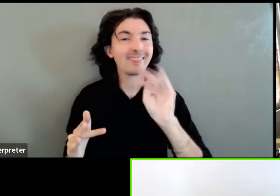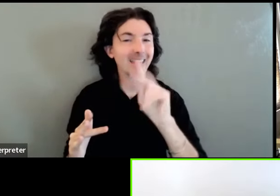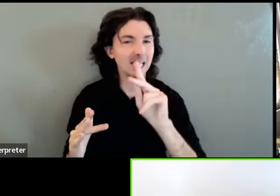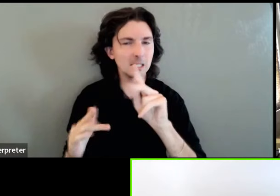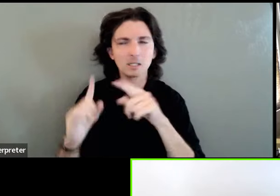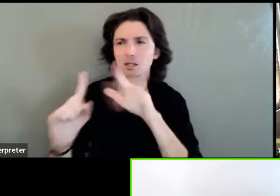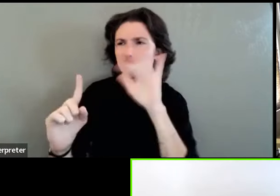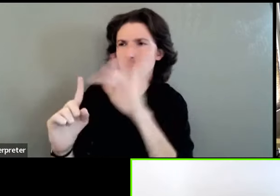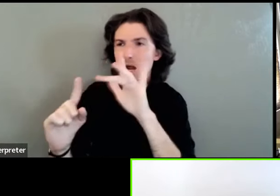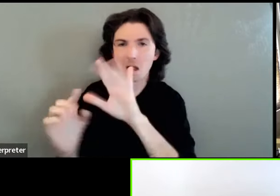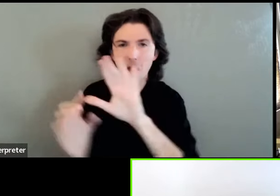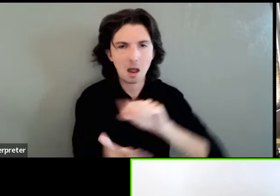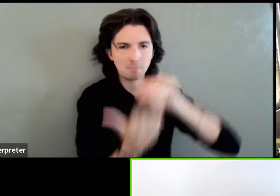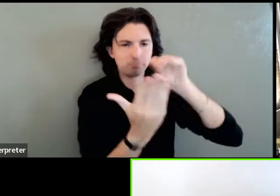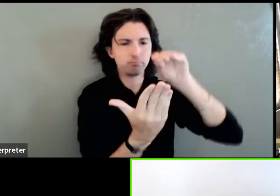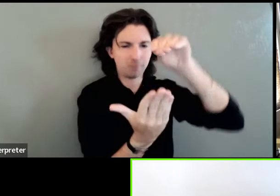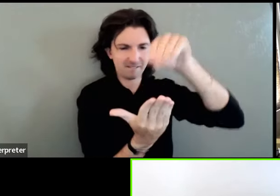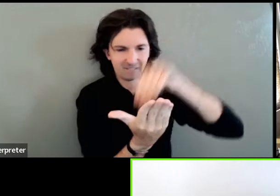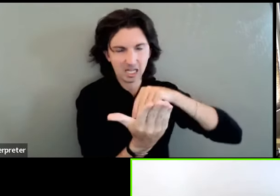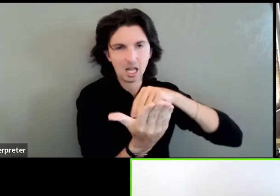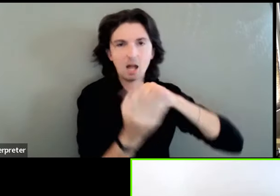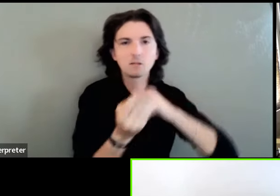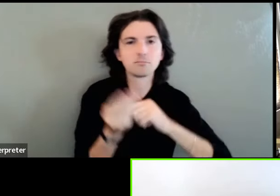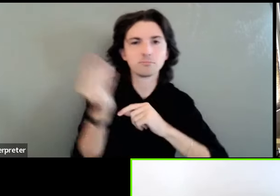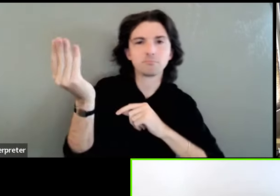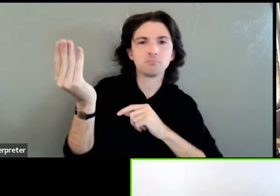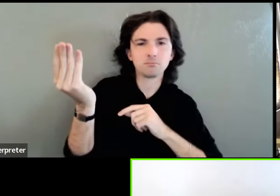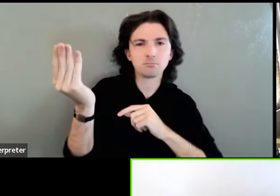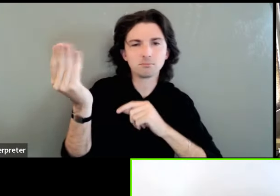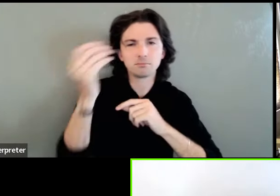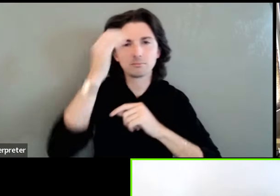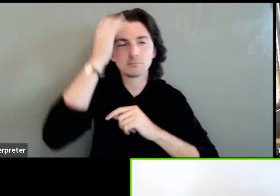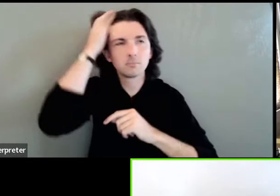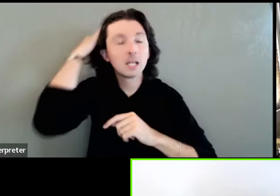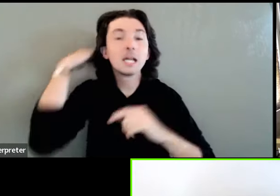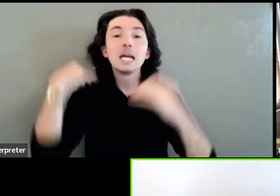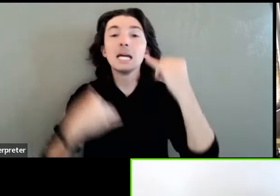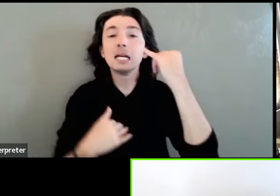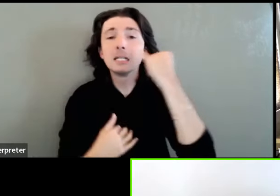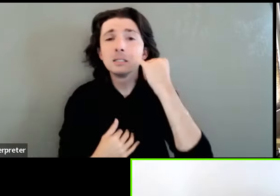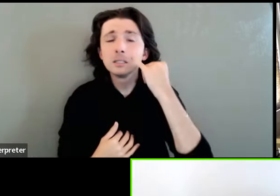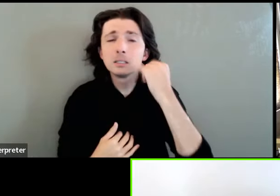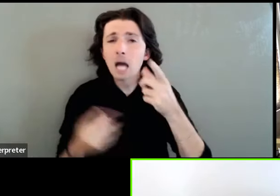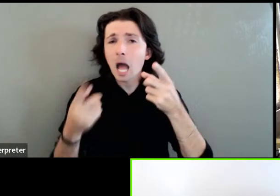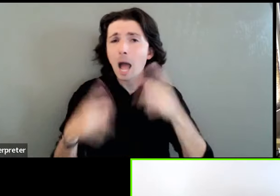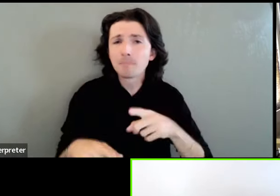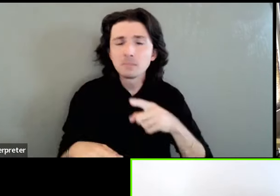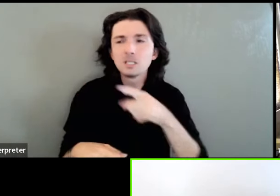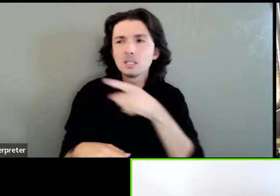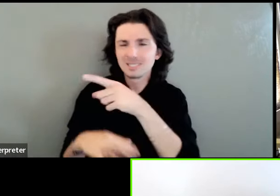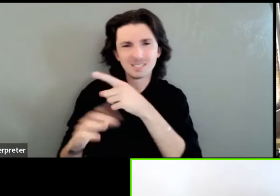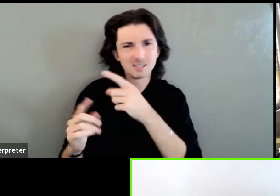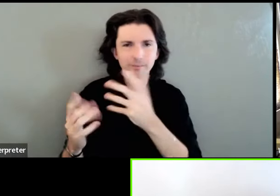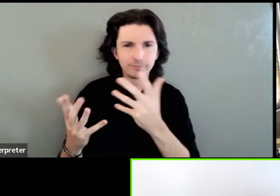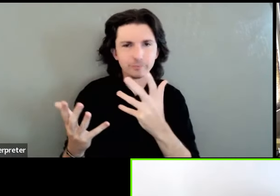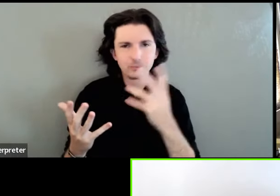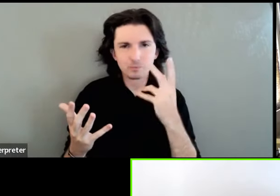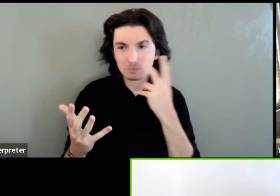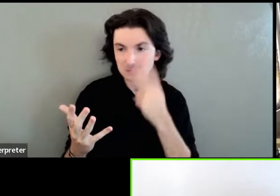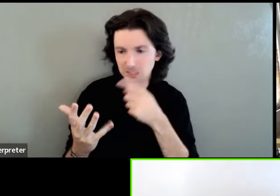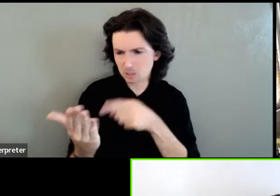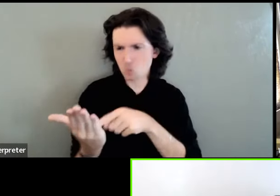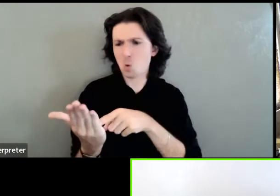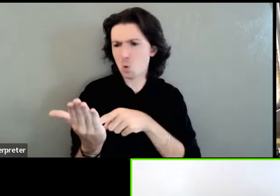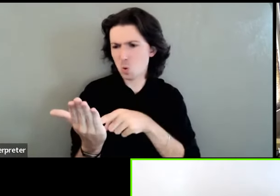you. Typically the remedy or the result of a claim in this area is to get those penalties paid. So if you didn't receive the